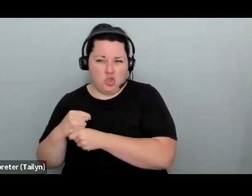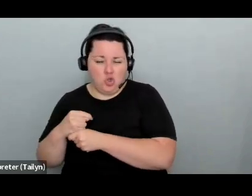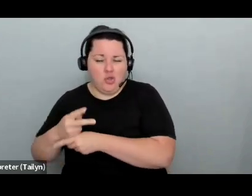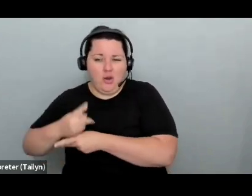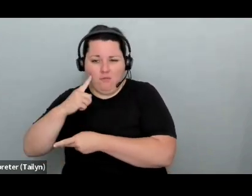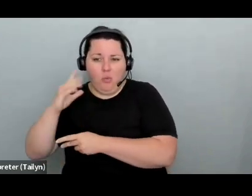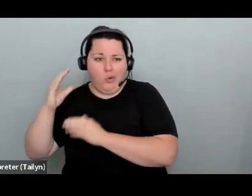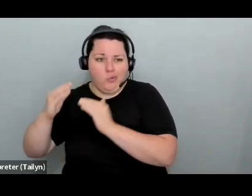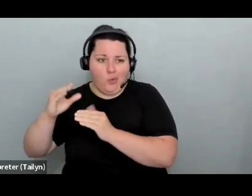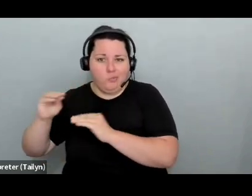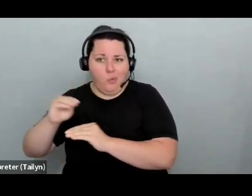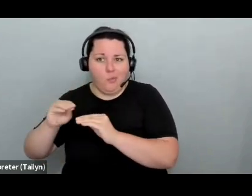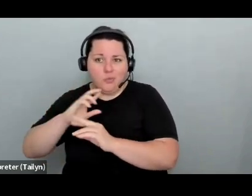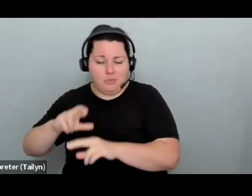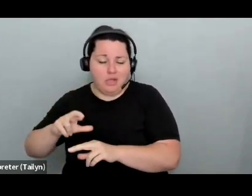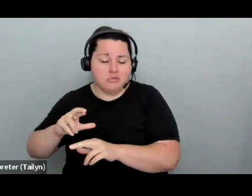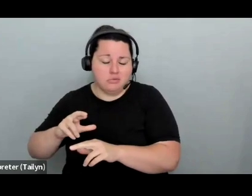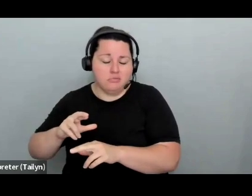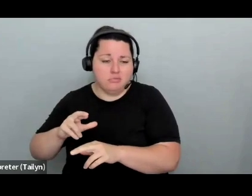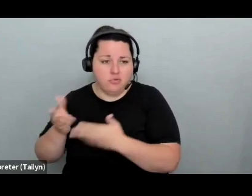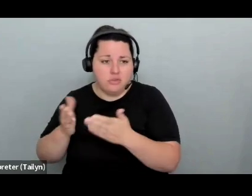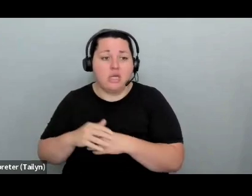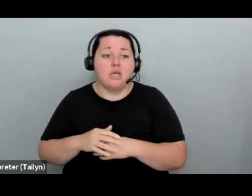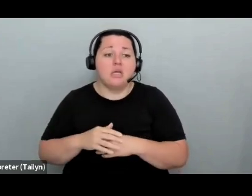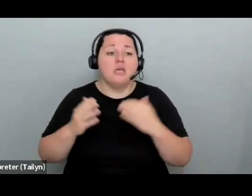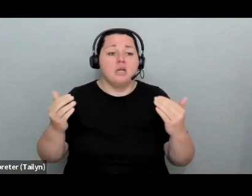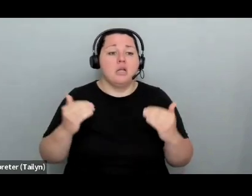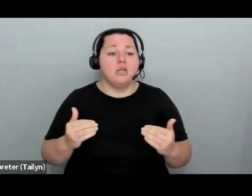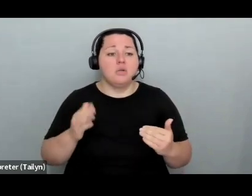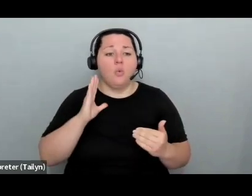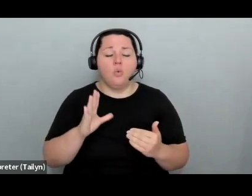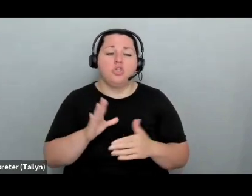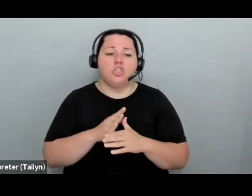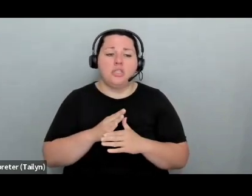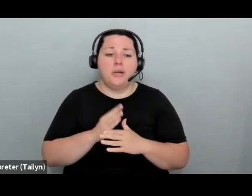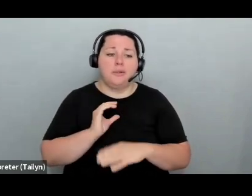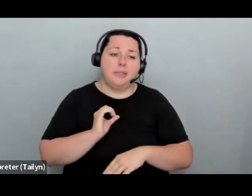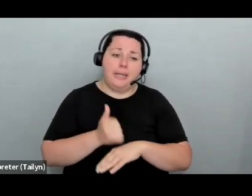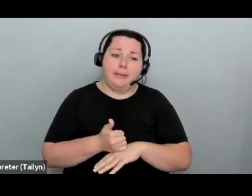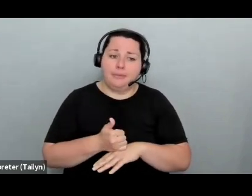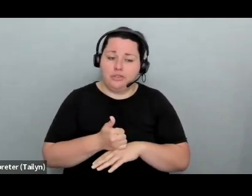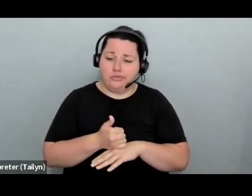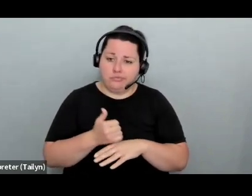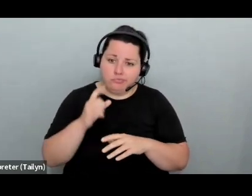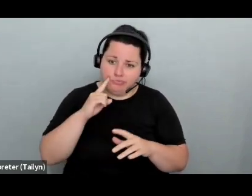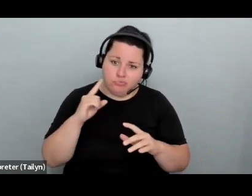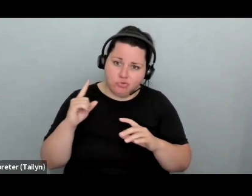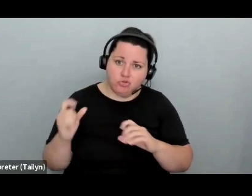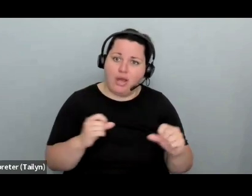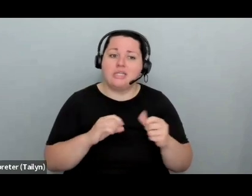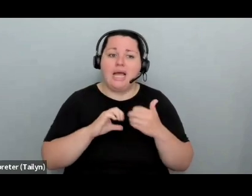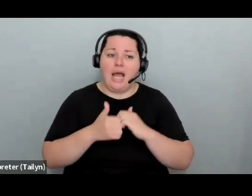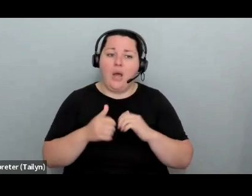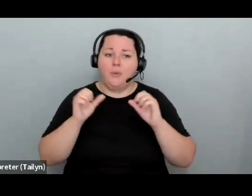mobile crisis and mobile response services. And then I'm going to also share some implementation strategies and ways to